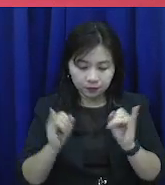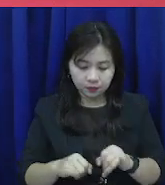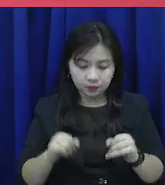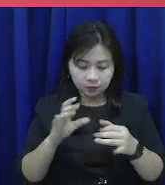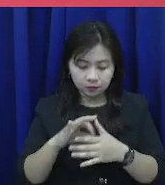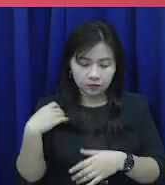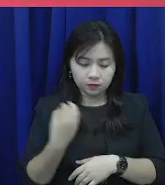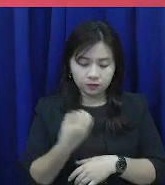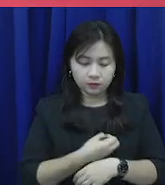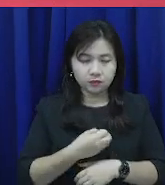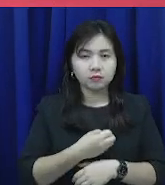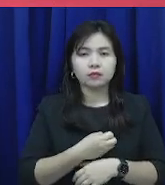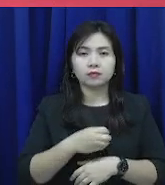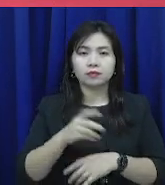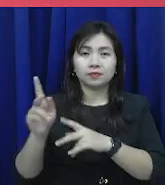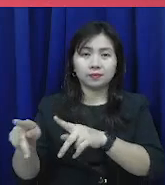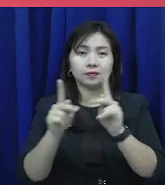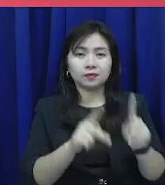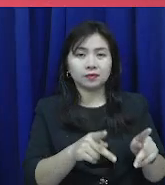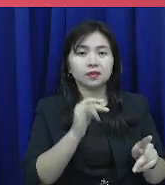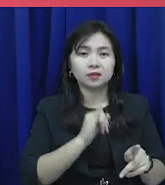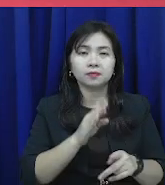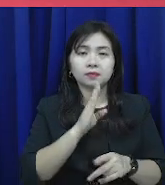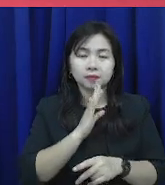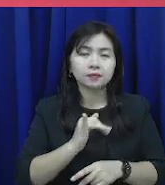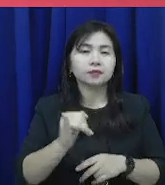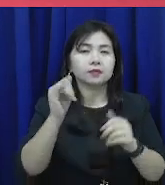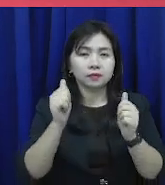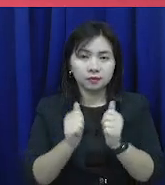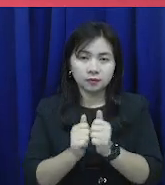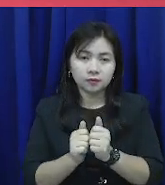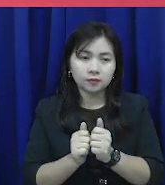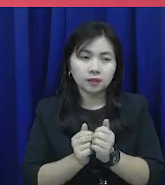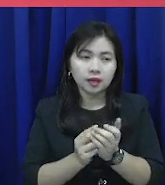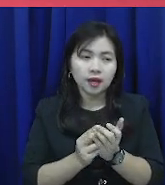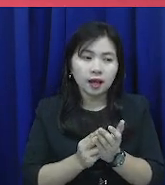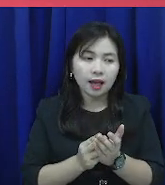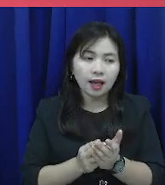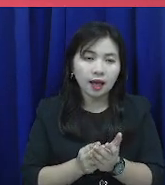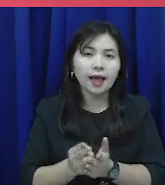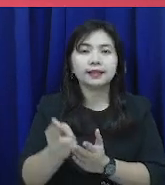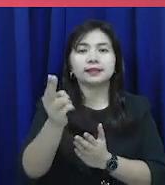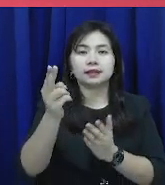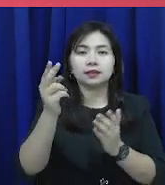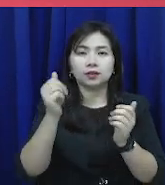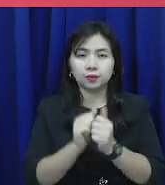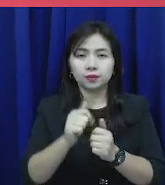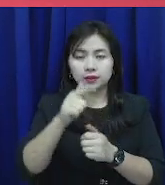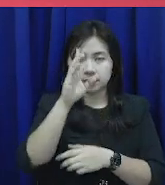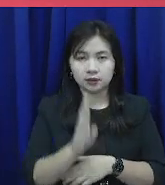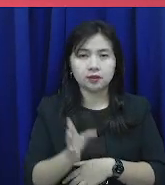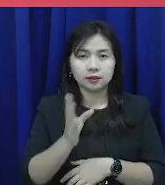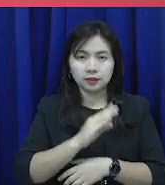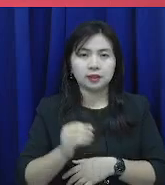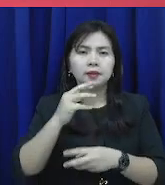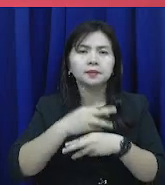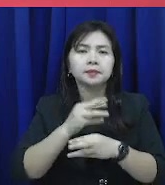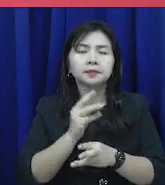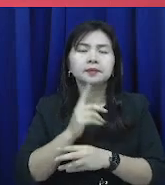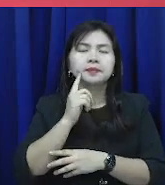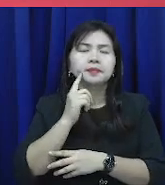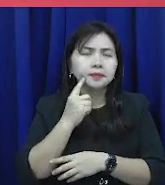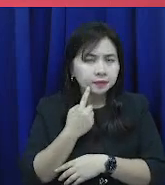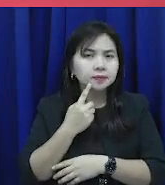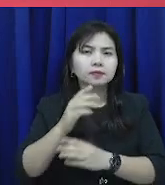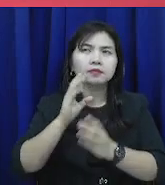cultivation mga kapatid is being honest with God And making a serious Converse so that the seed that